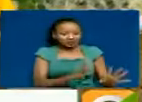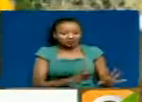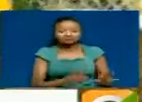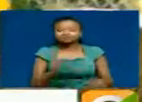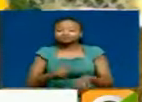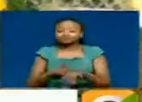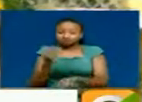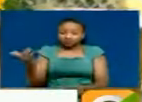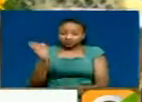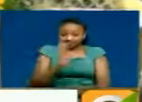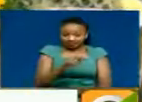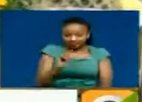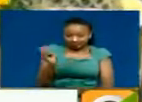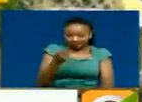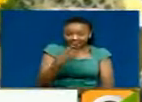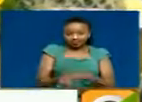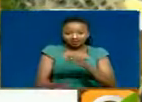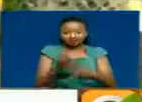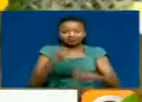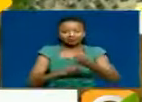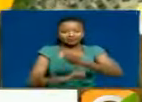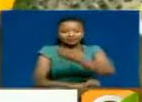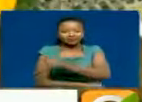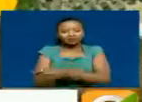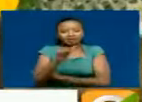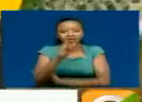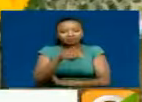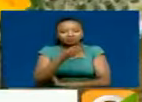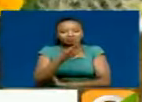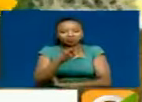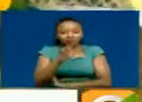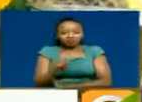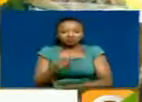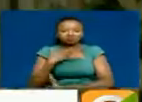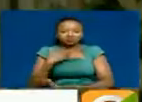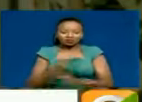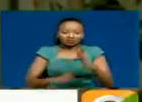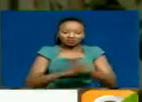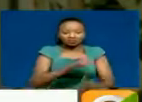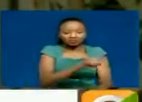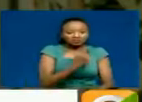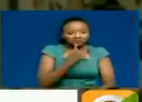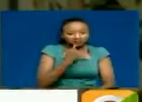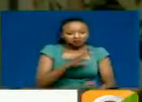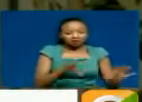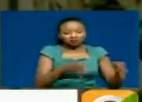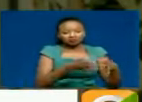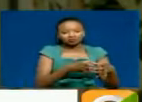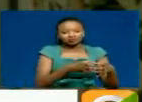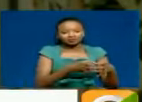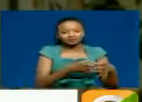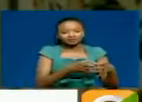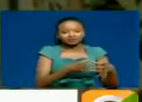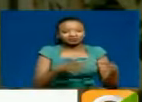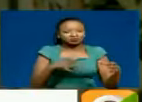and starting the Ajuma Foundation, she wanted to give back to her Turkana community. So as I hail from the pastoralist communities, I